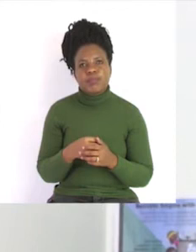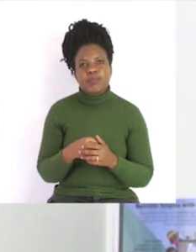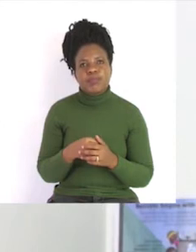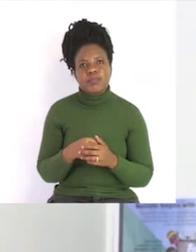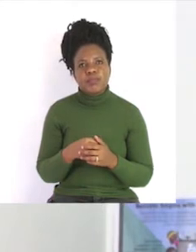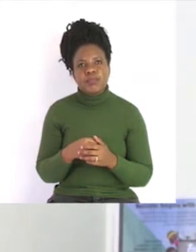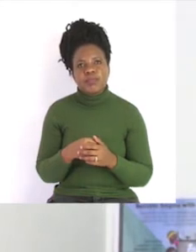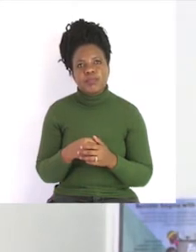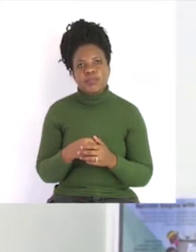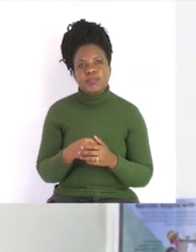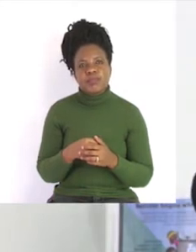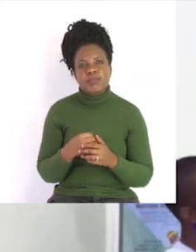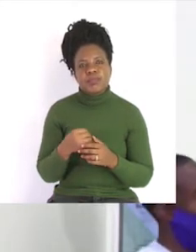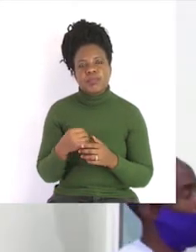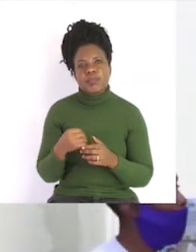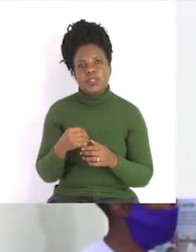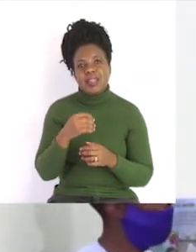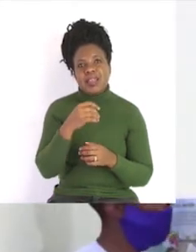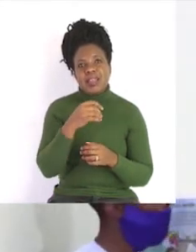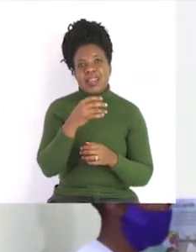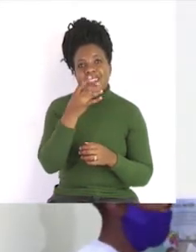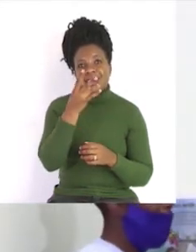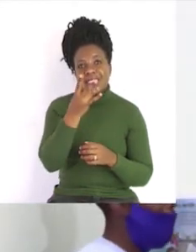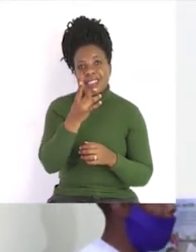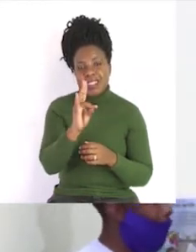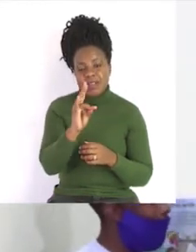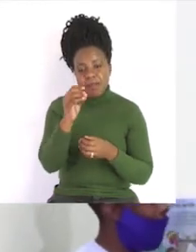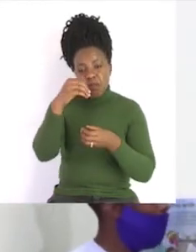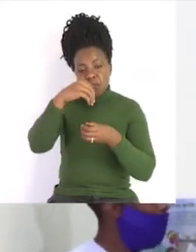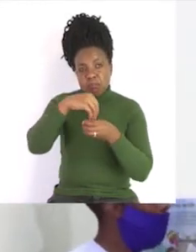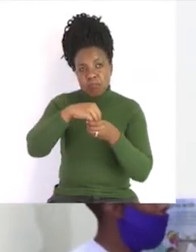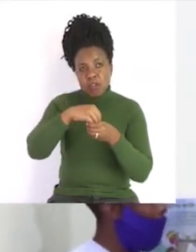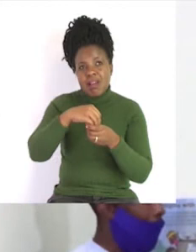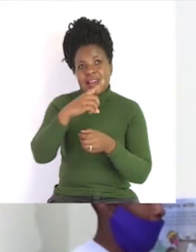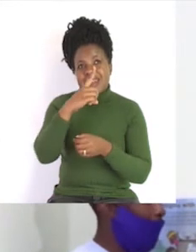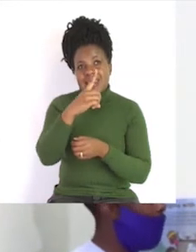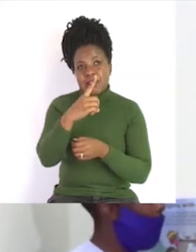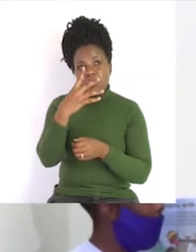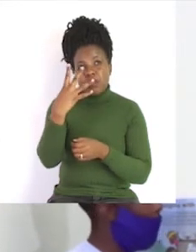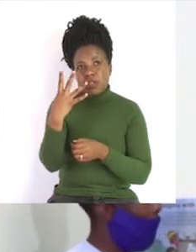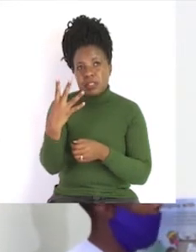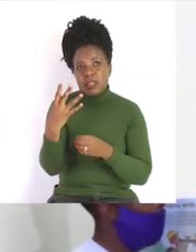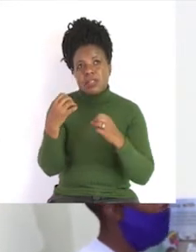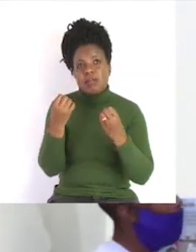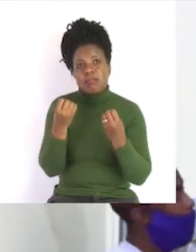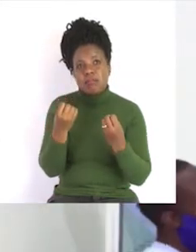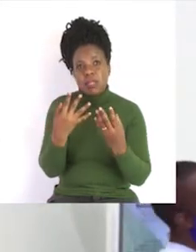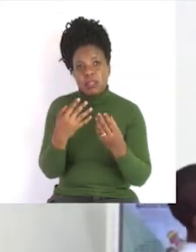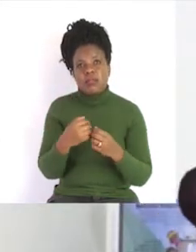and now it is 14. The next step, I will then say,